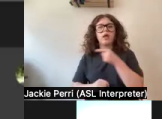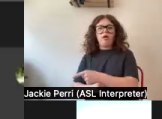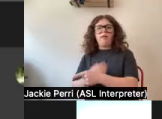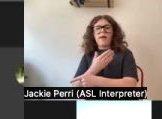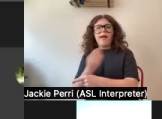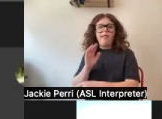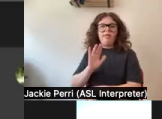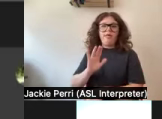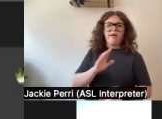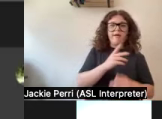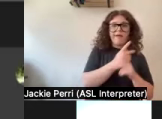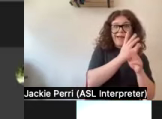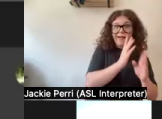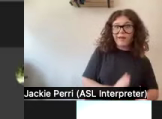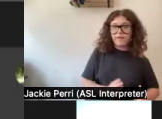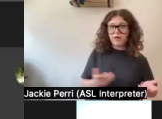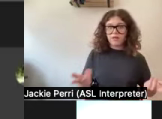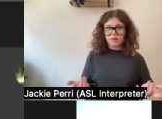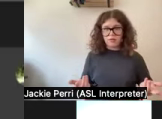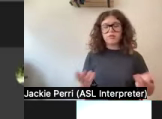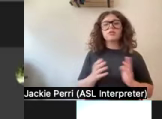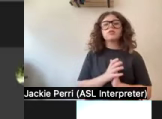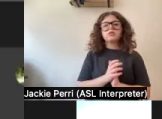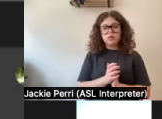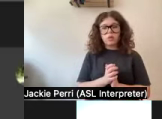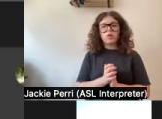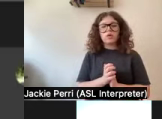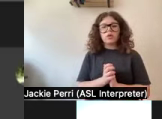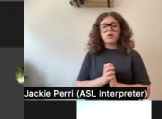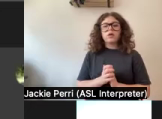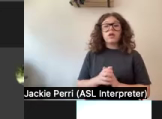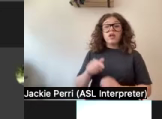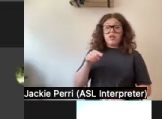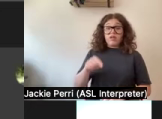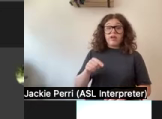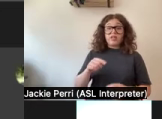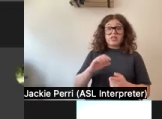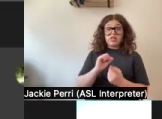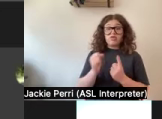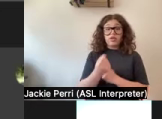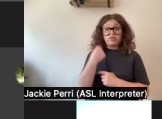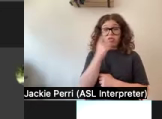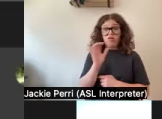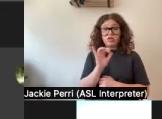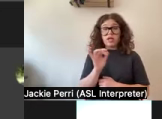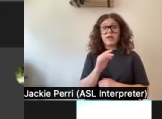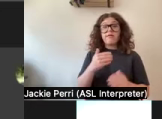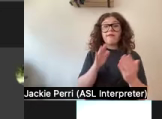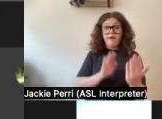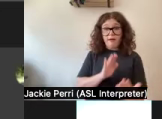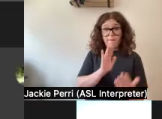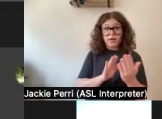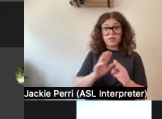caregiver. And so what this ideally should look like are in-person workshops led